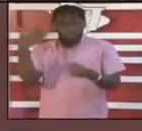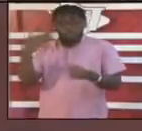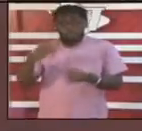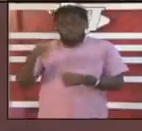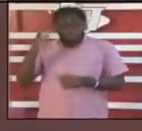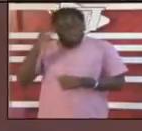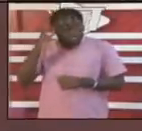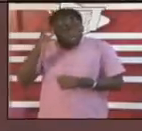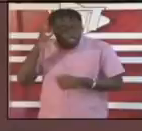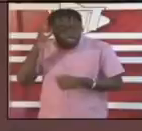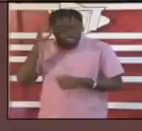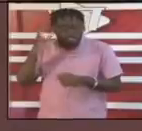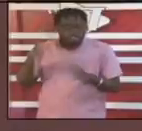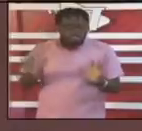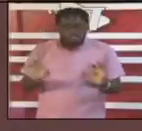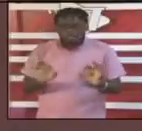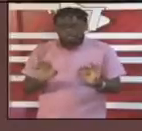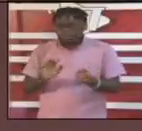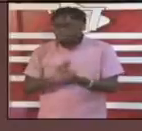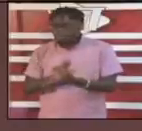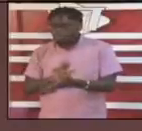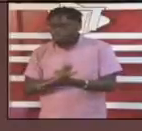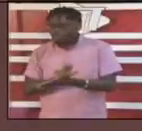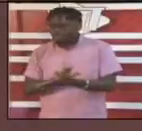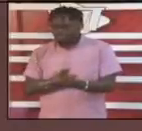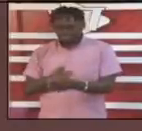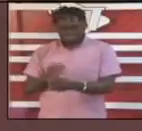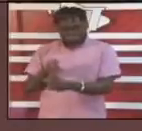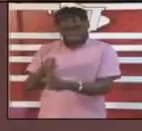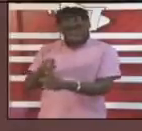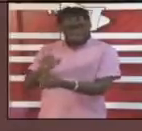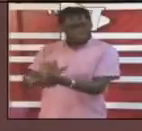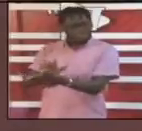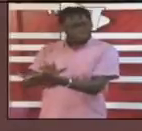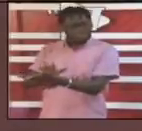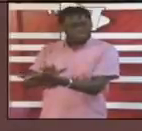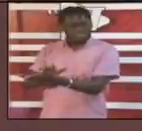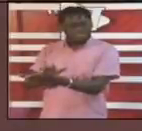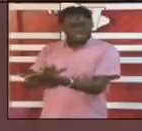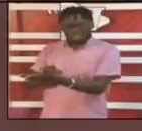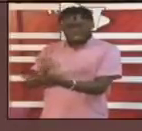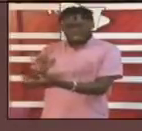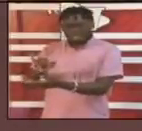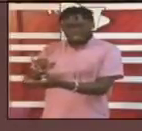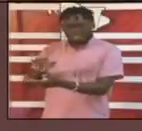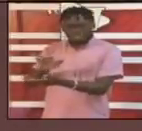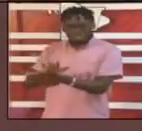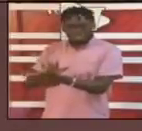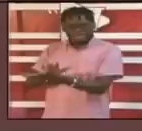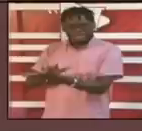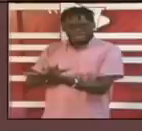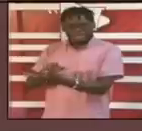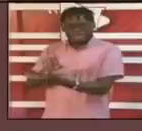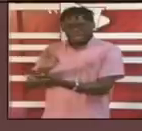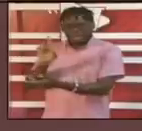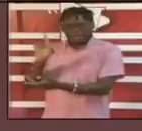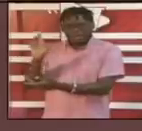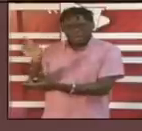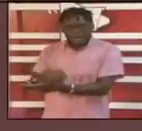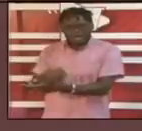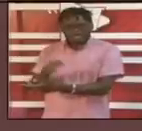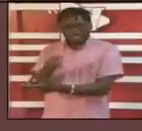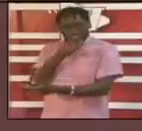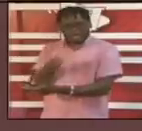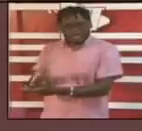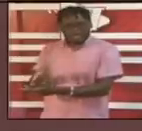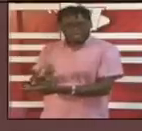passed for?" Parents, the children don't choose the schools that they pass for. They do their part. So on the day of